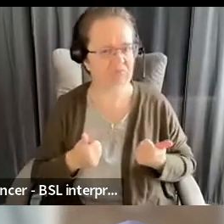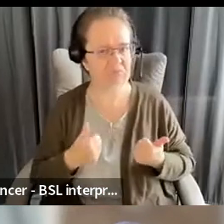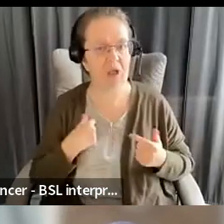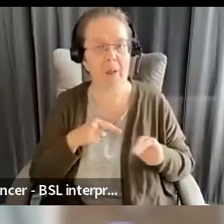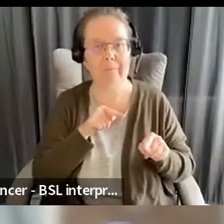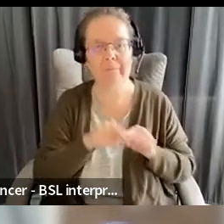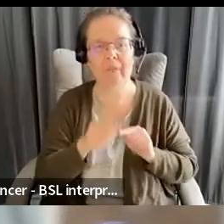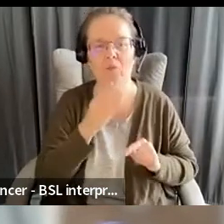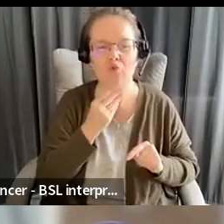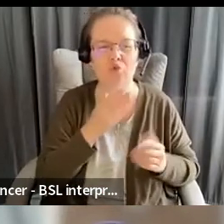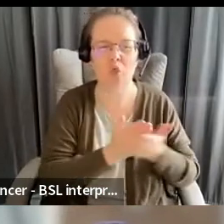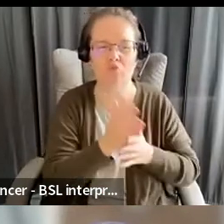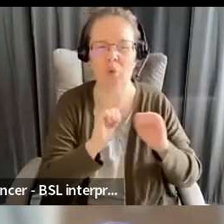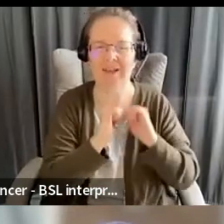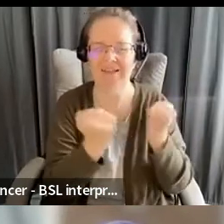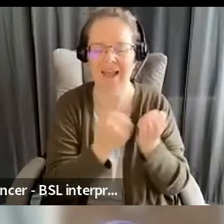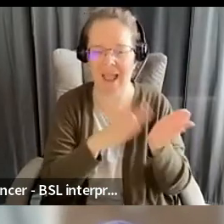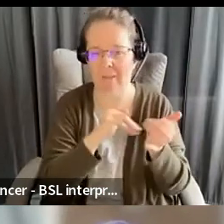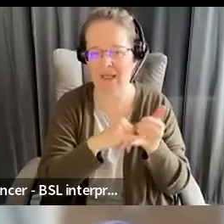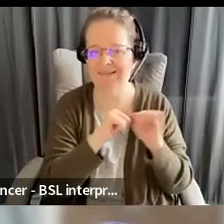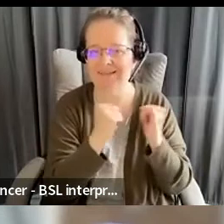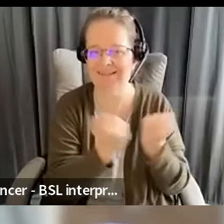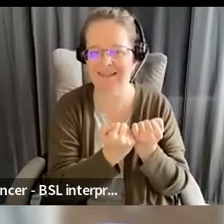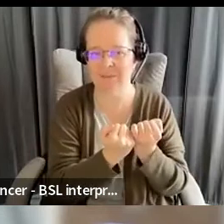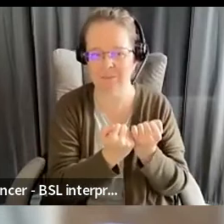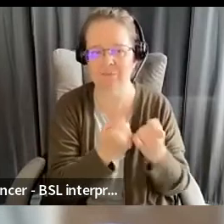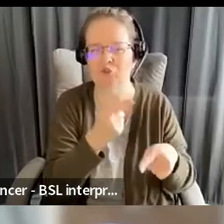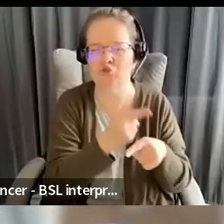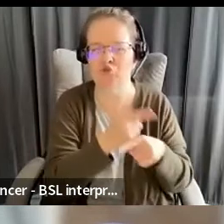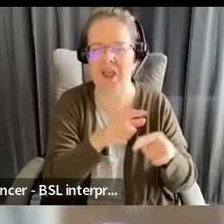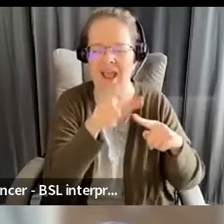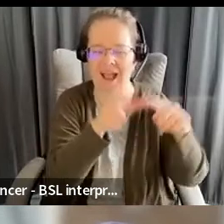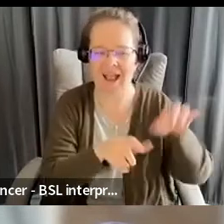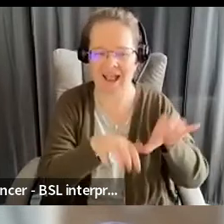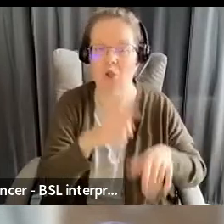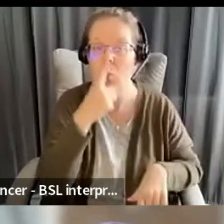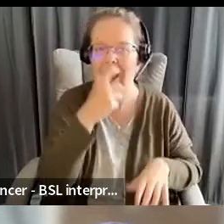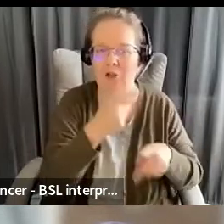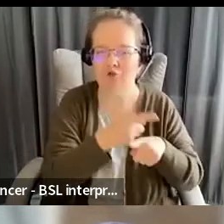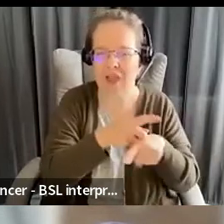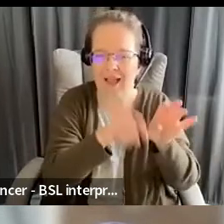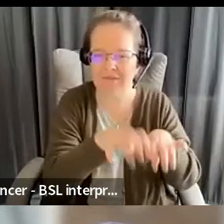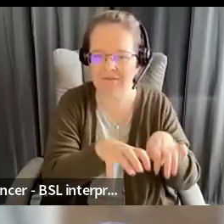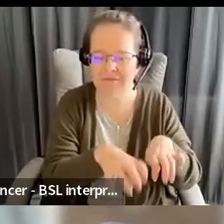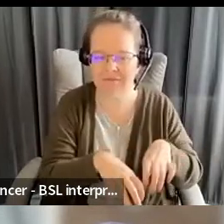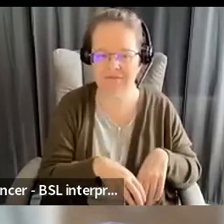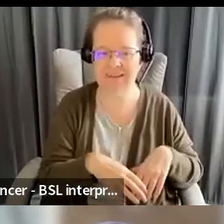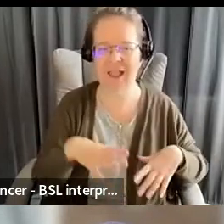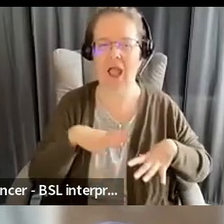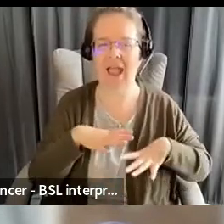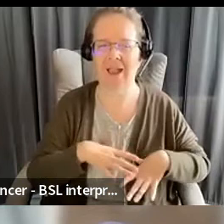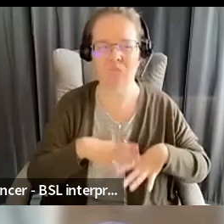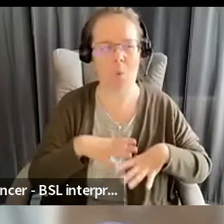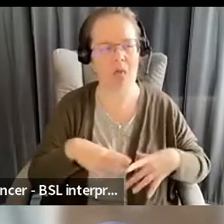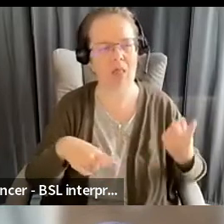through Teams, Microsoft Teams, or little chat, ability to chat informally with